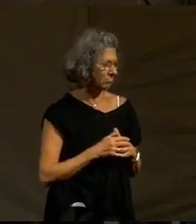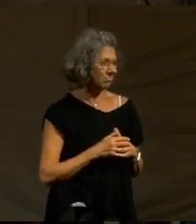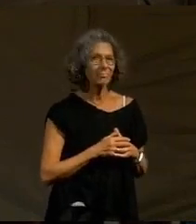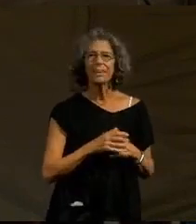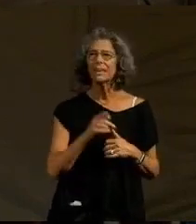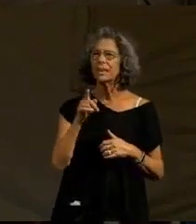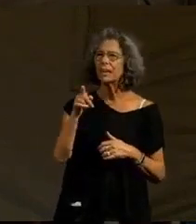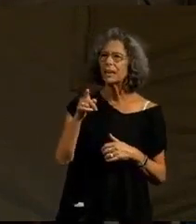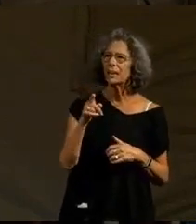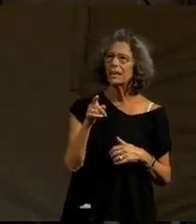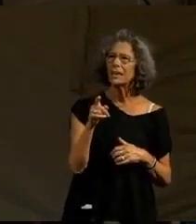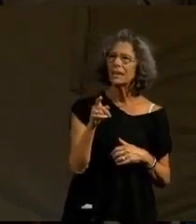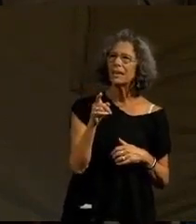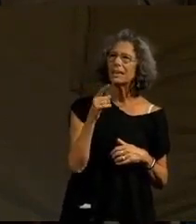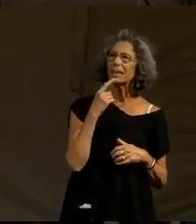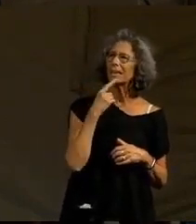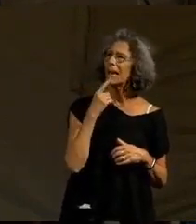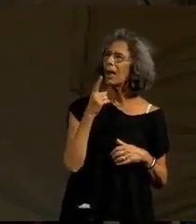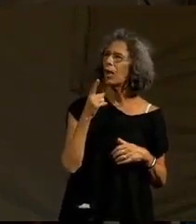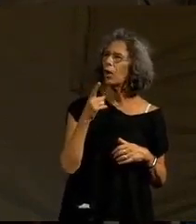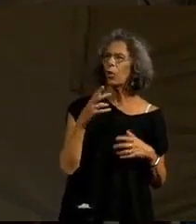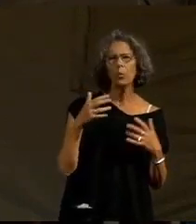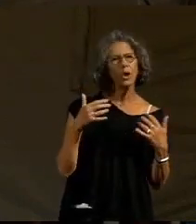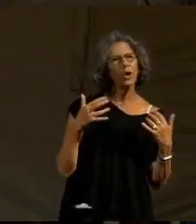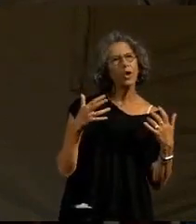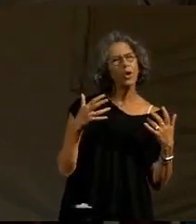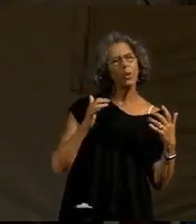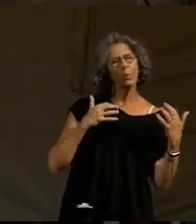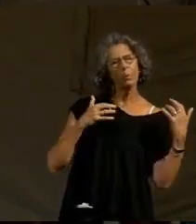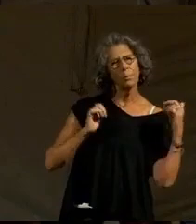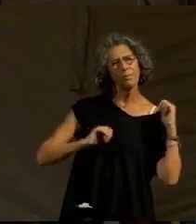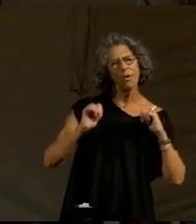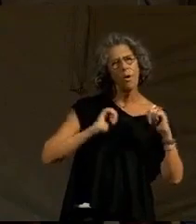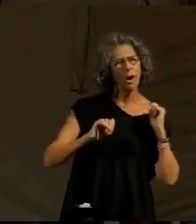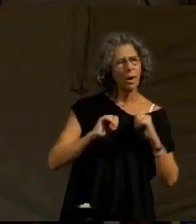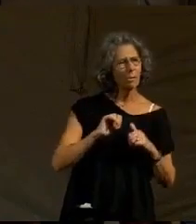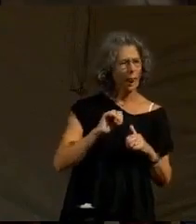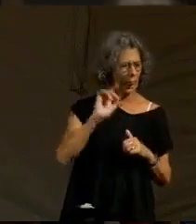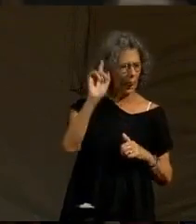some Lightning Hopkins?